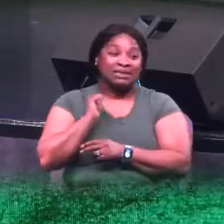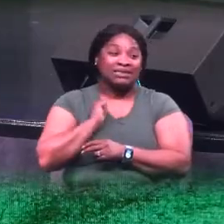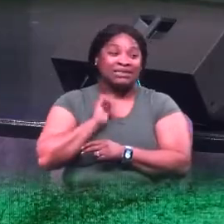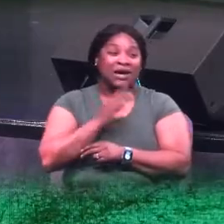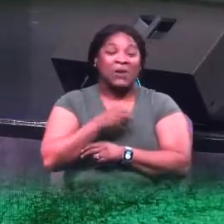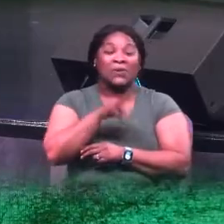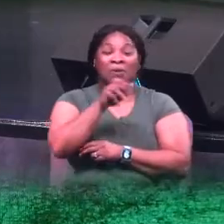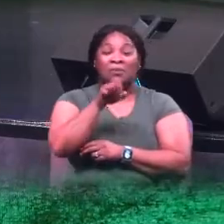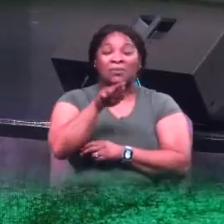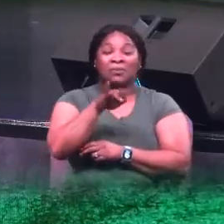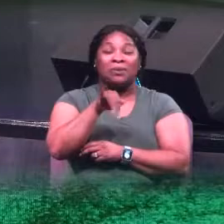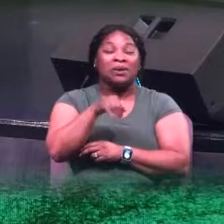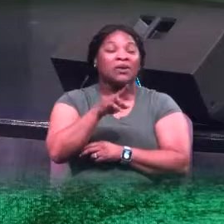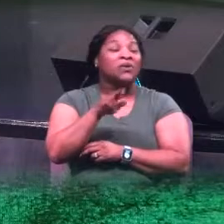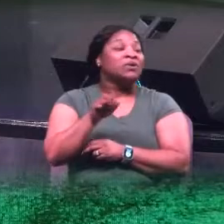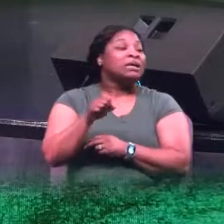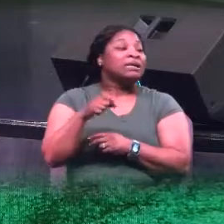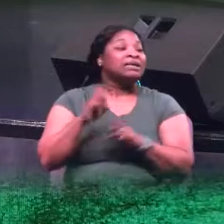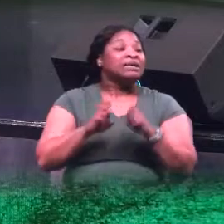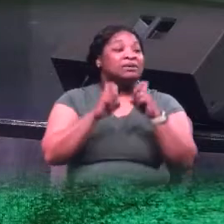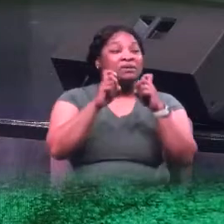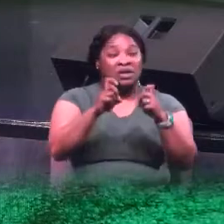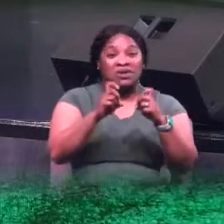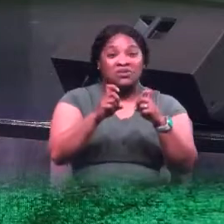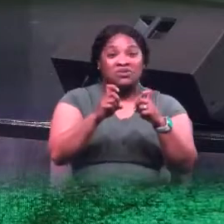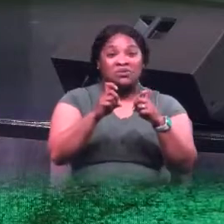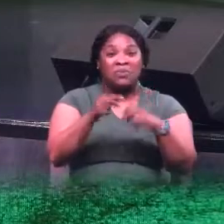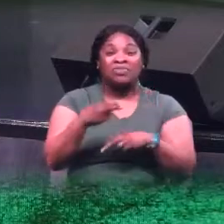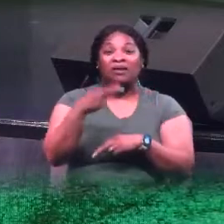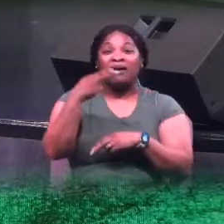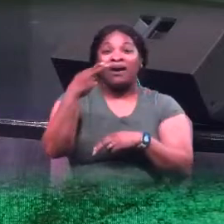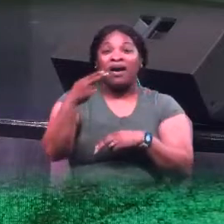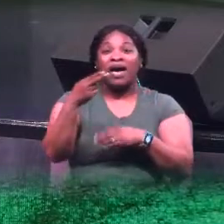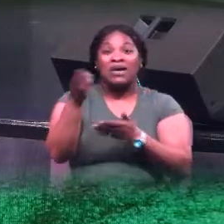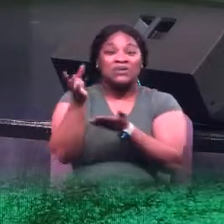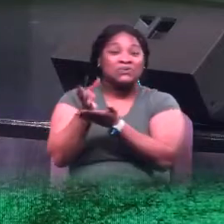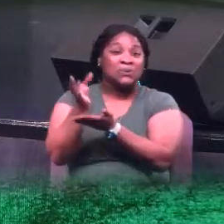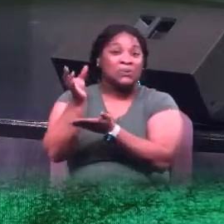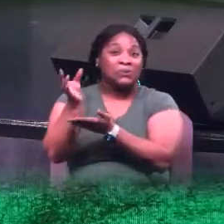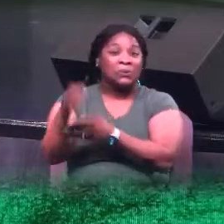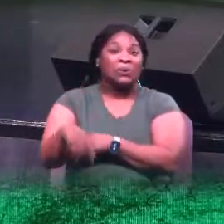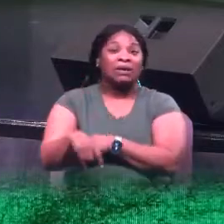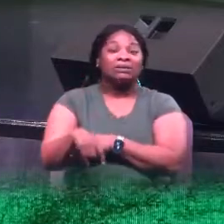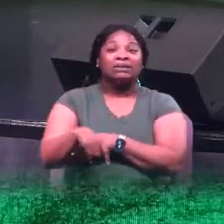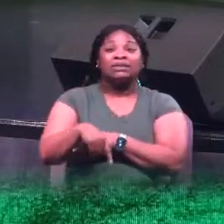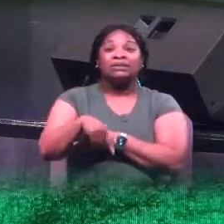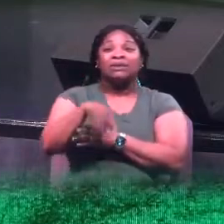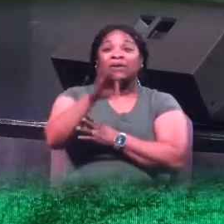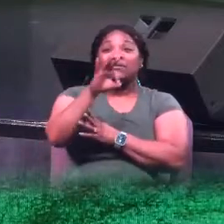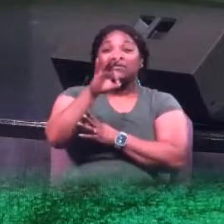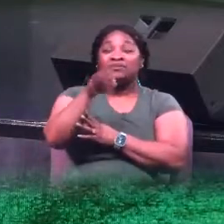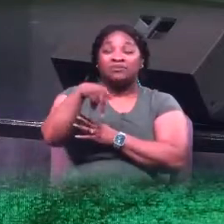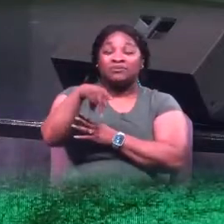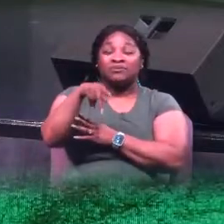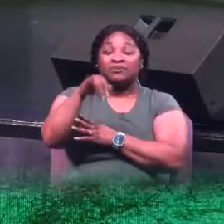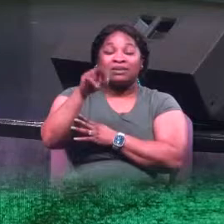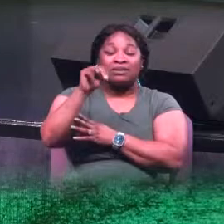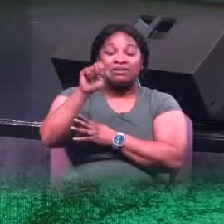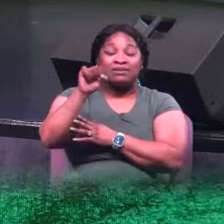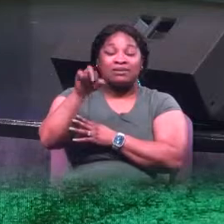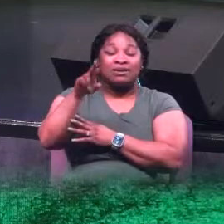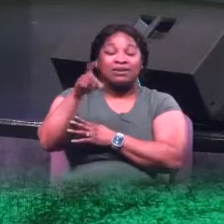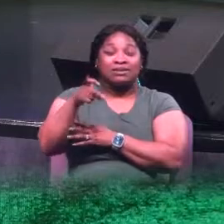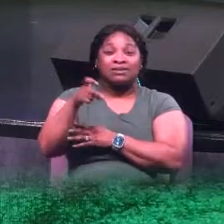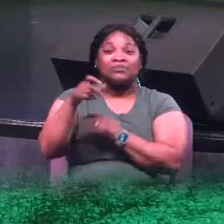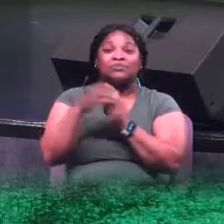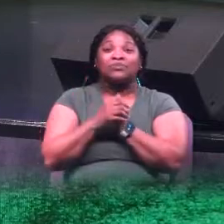mayor in Atlanta gave him a commendation, gave him the highest award, is the Phoenix Award. The Phoenix is the official bird,